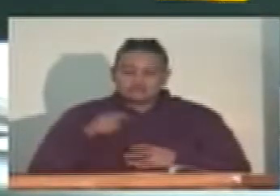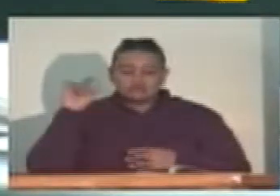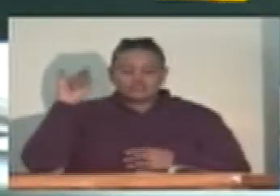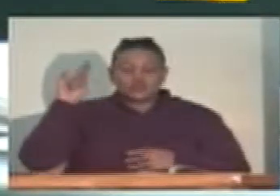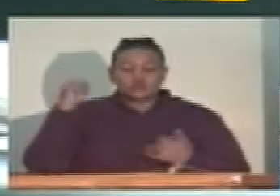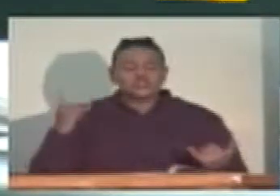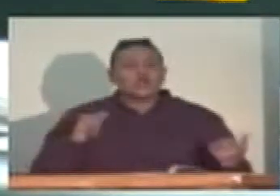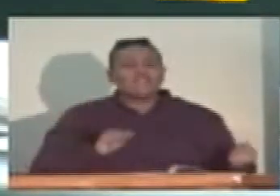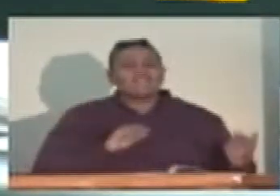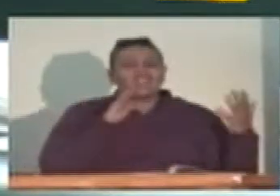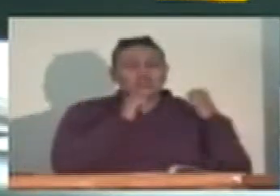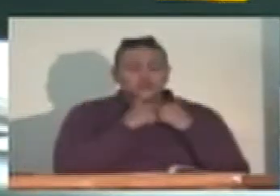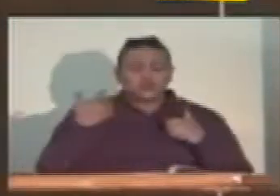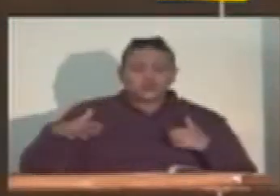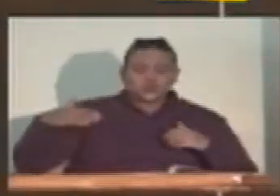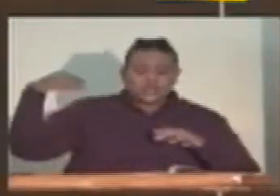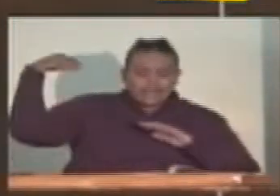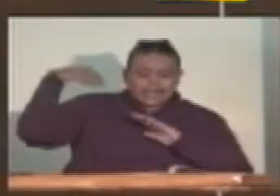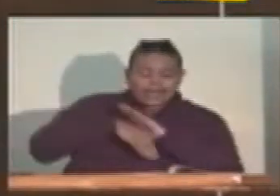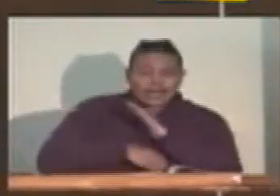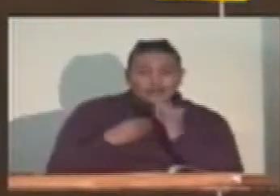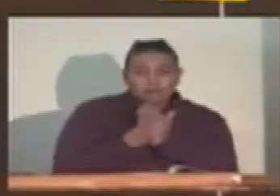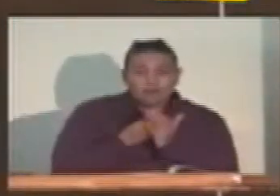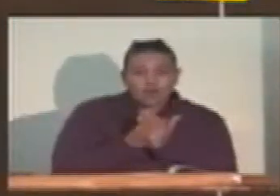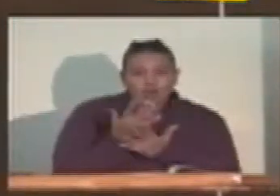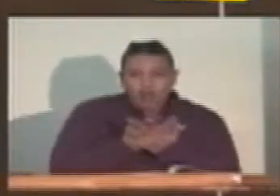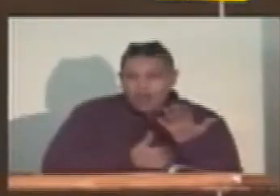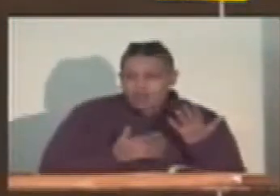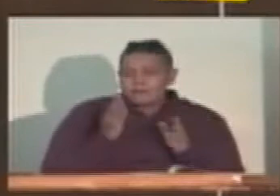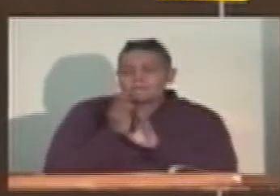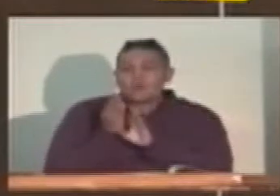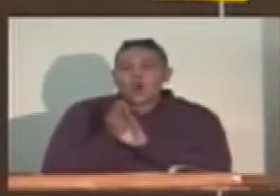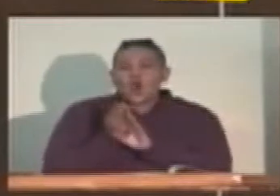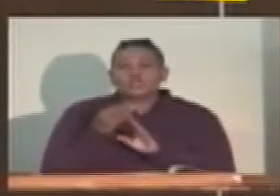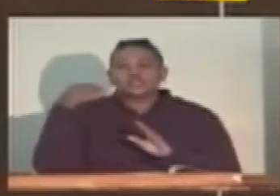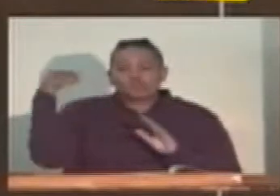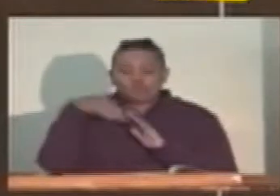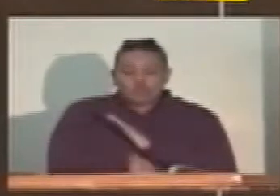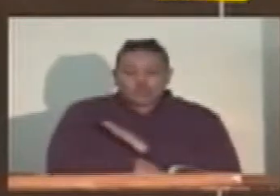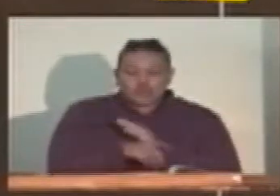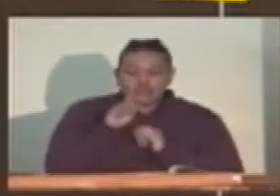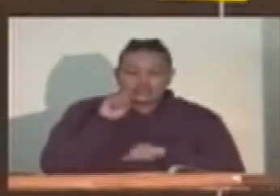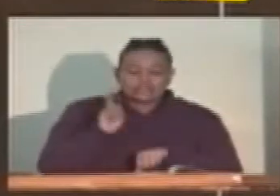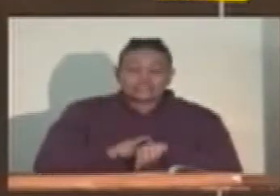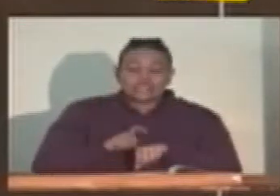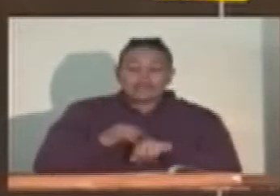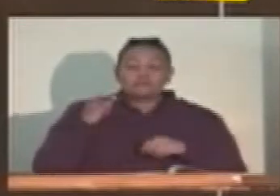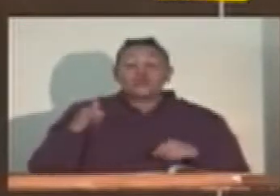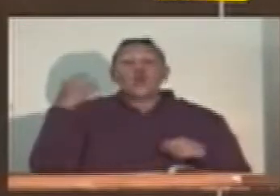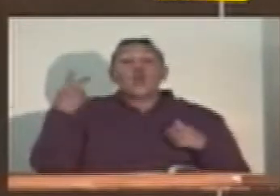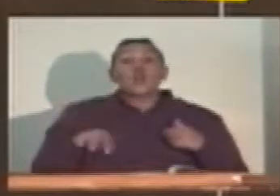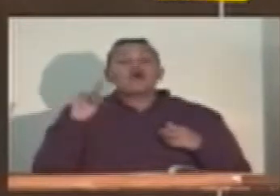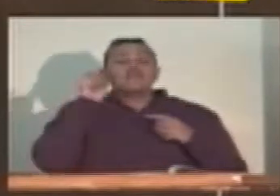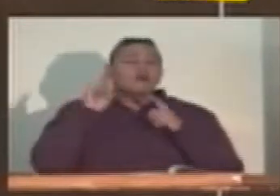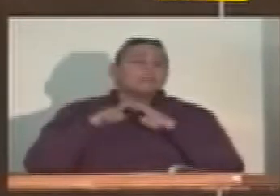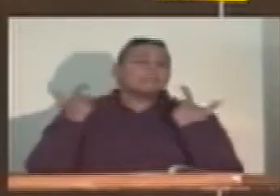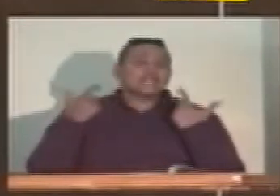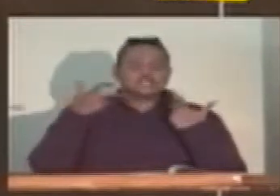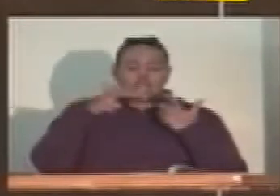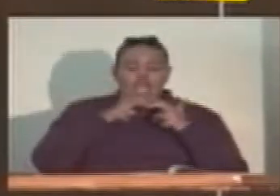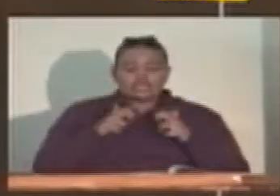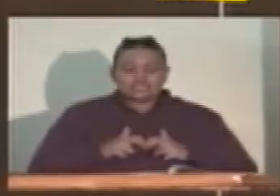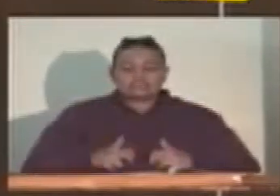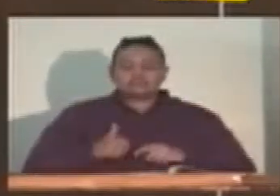now faced with the declining revenue and buses. And the time has now come for a major